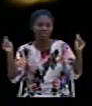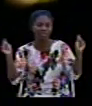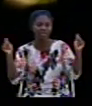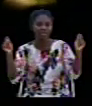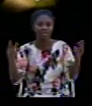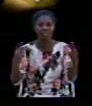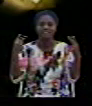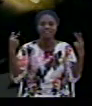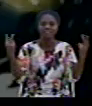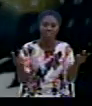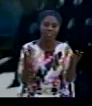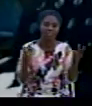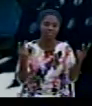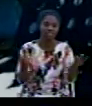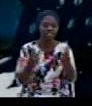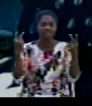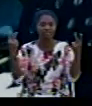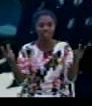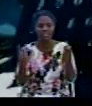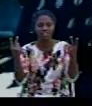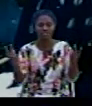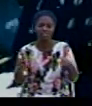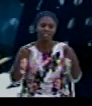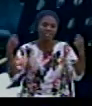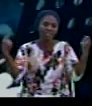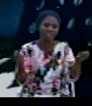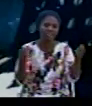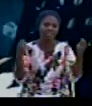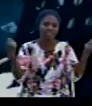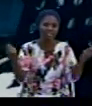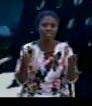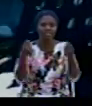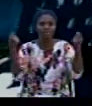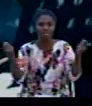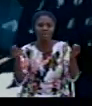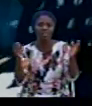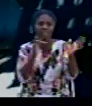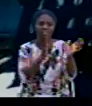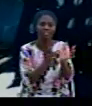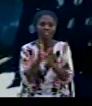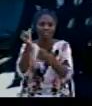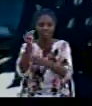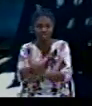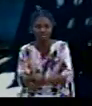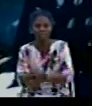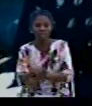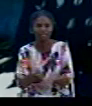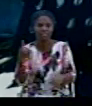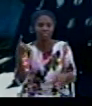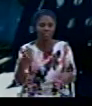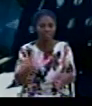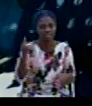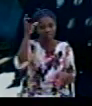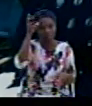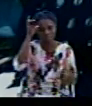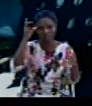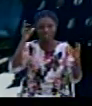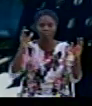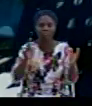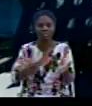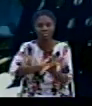Hallelujah. Victory, victory. Hallelujah. Jesus conquered the